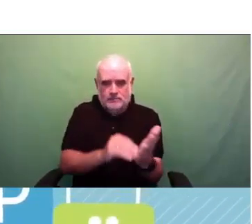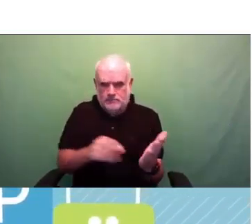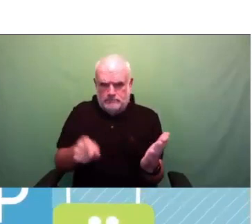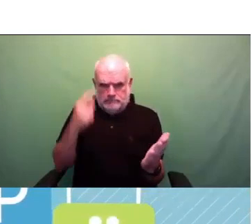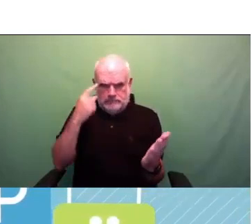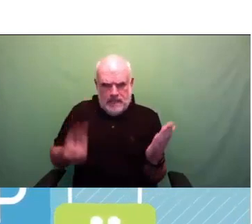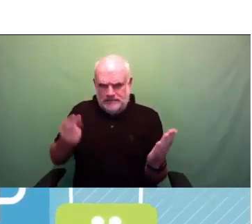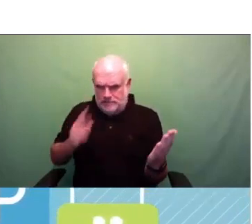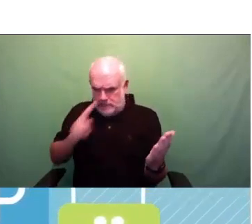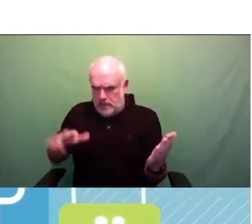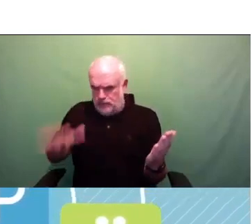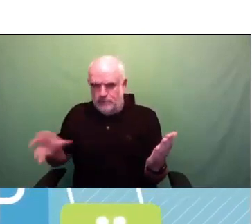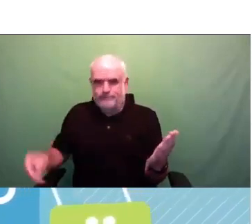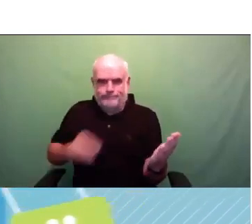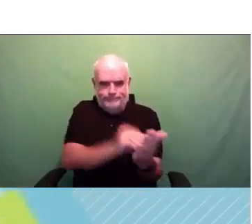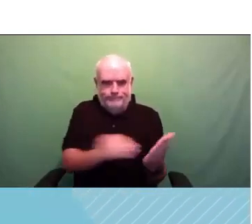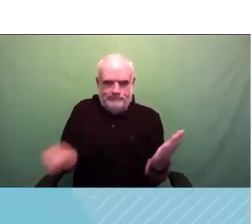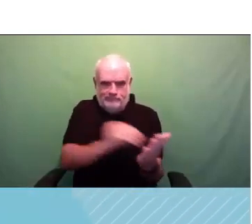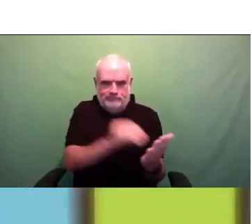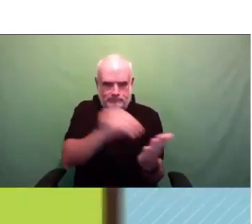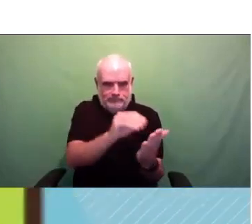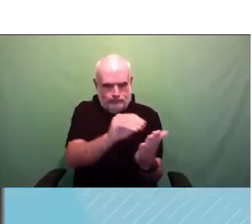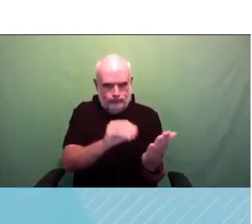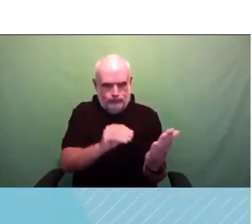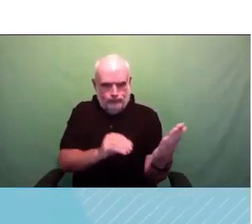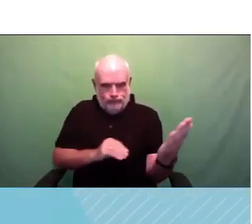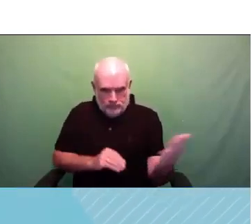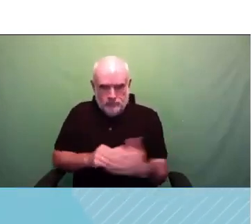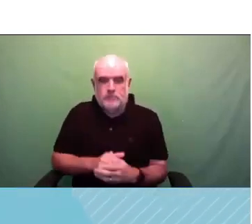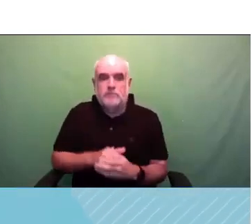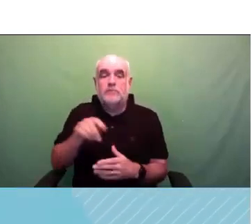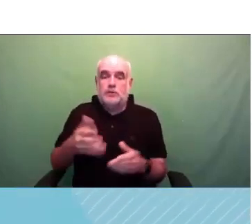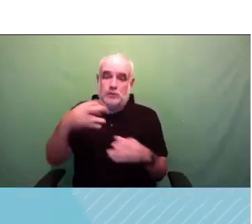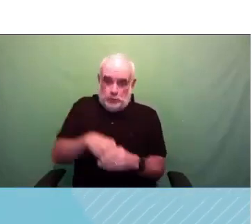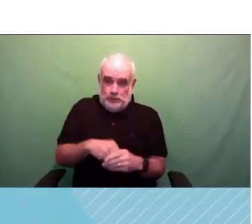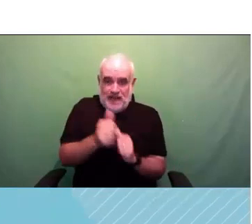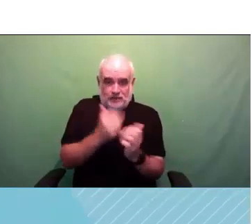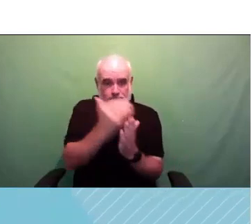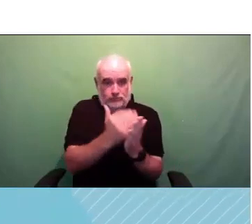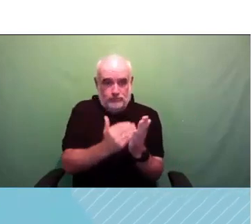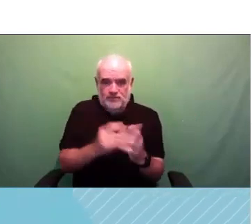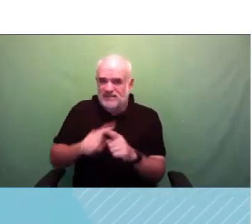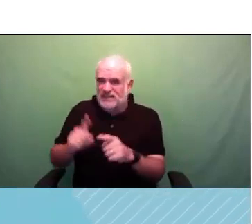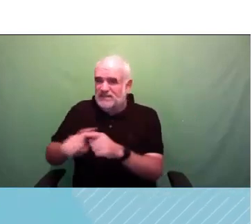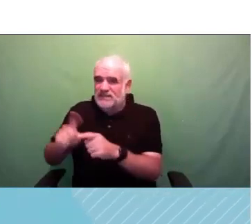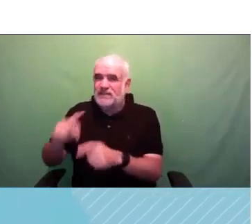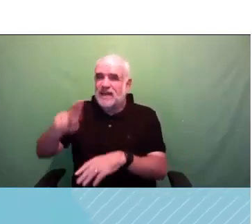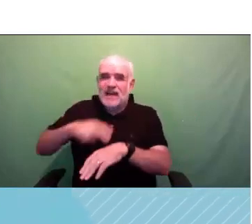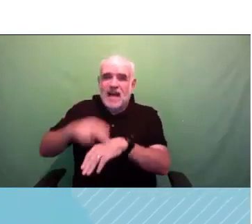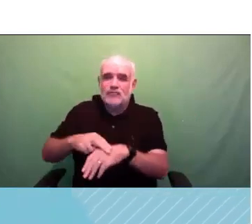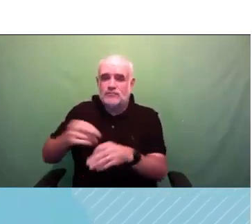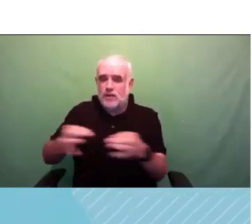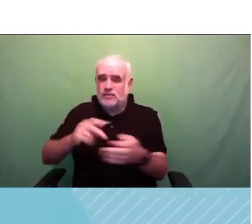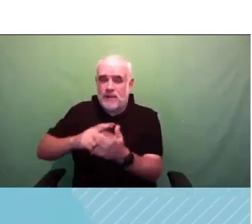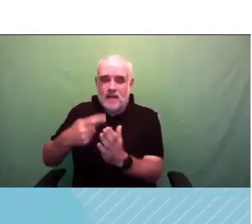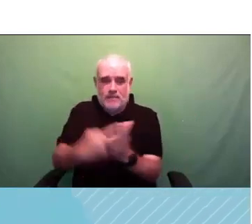policies, plans and actions to address any issues raised in the assessment. You can include actions you may have set out under different national